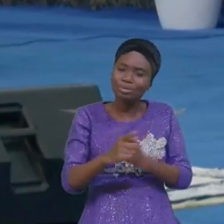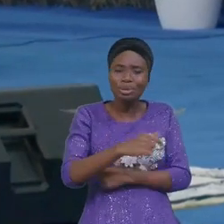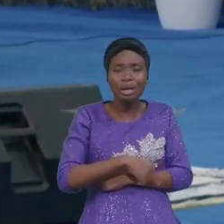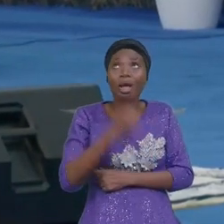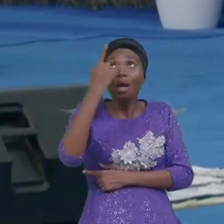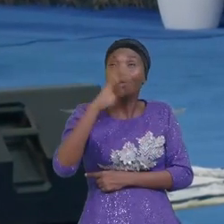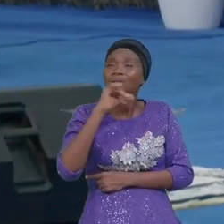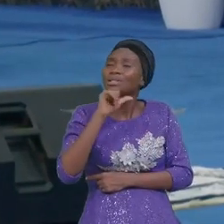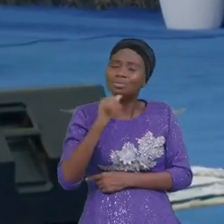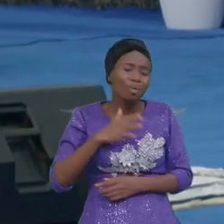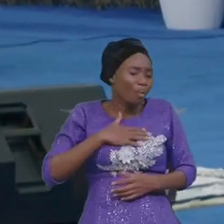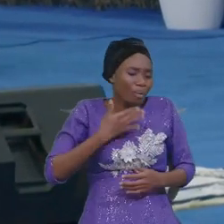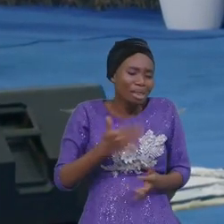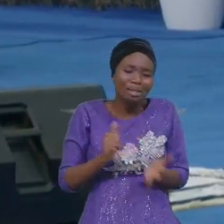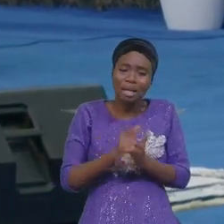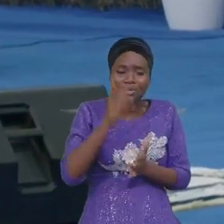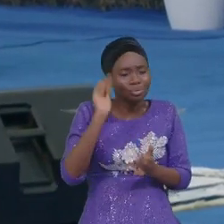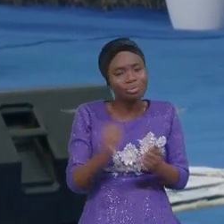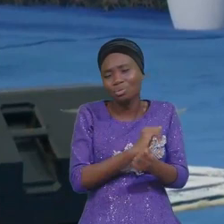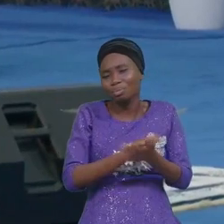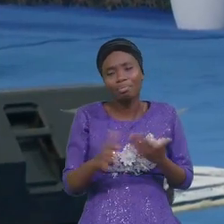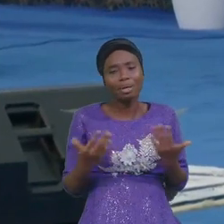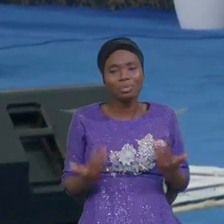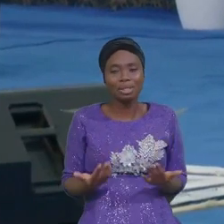willing that you should perish. Then it says,